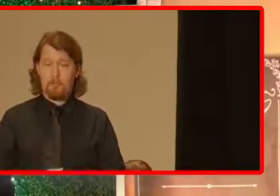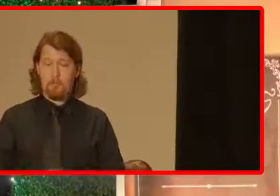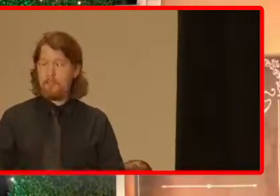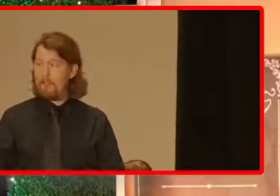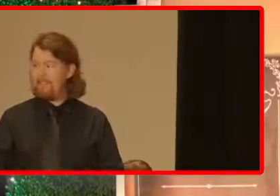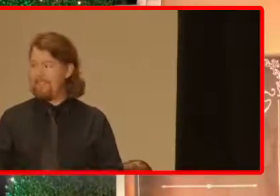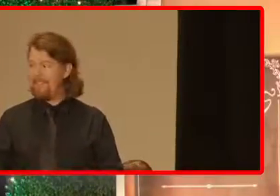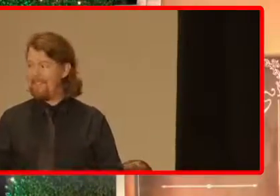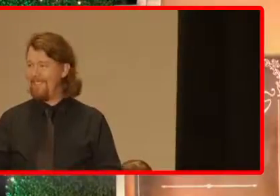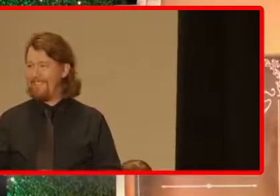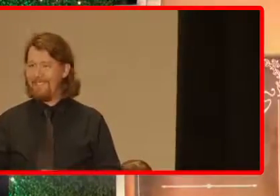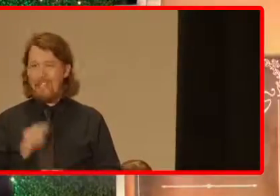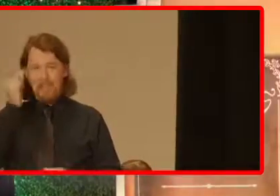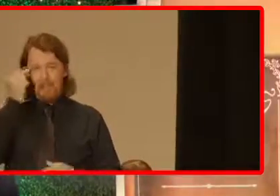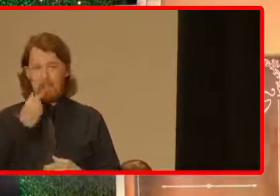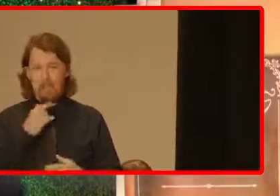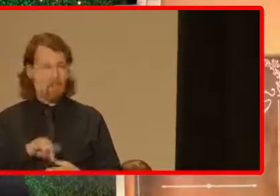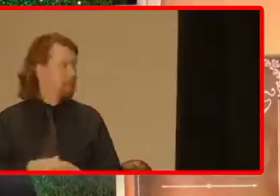I will help.